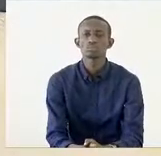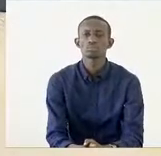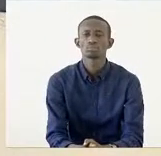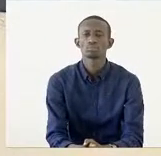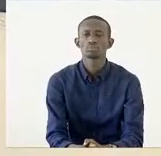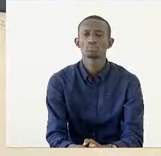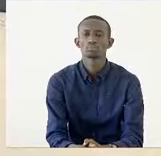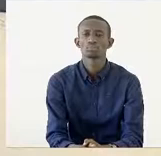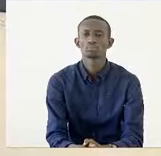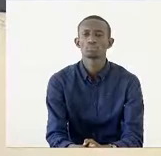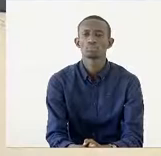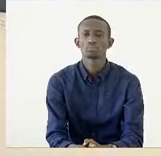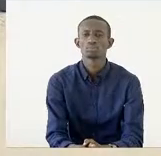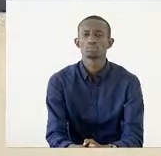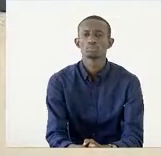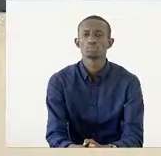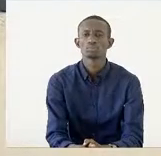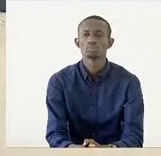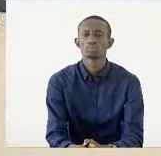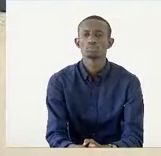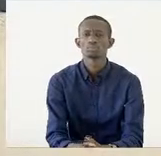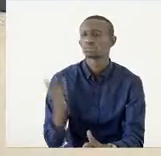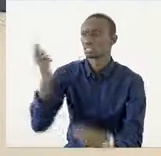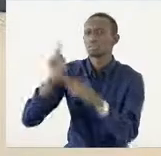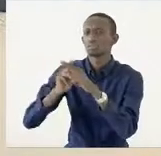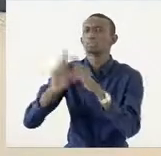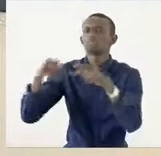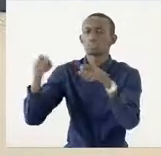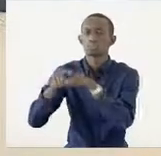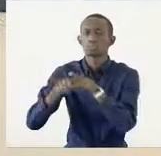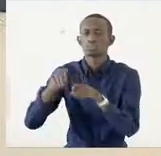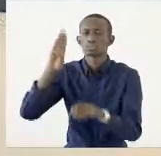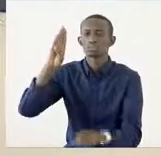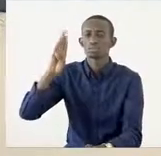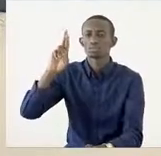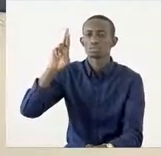Hydrazine, this is commonly known as Brady's reagent.